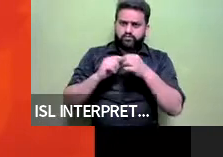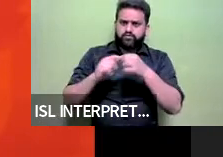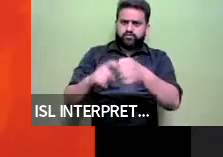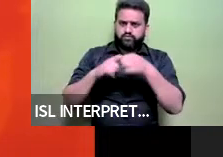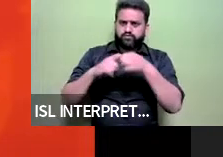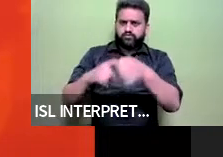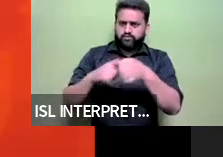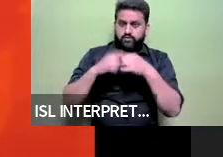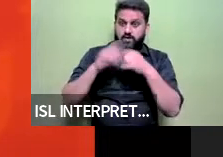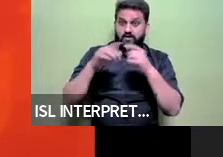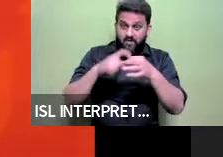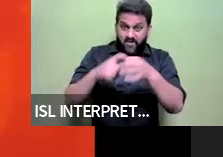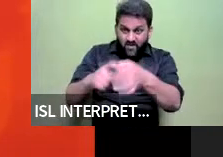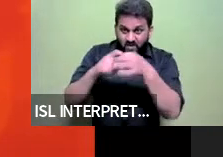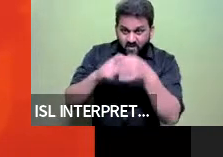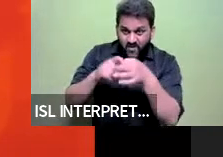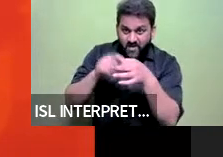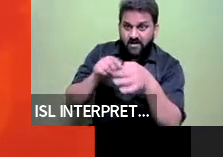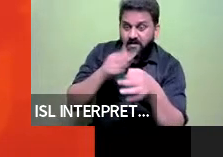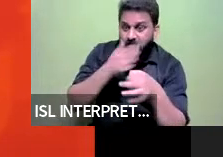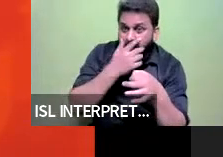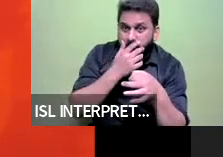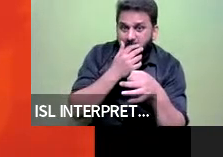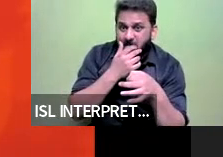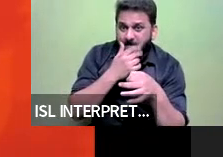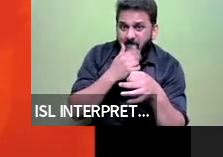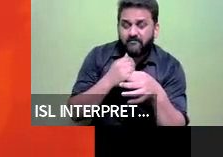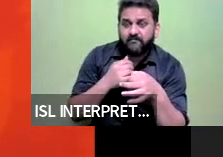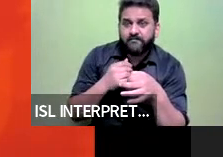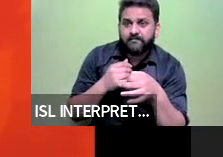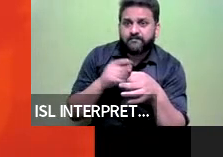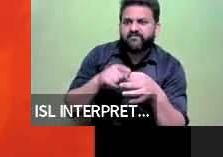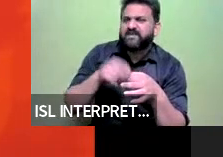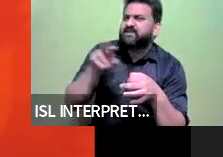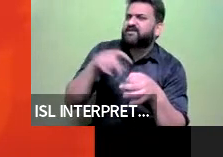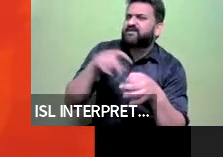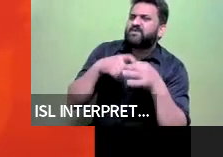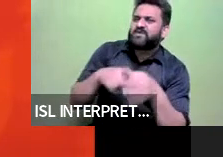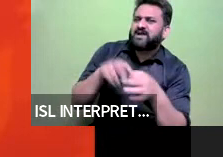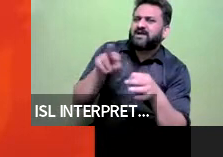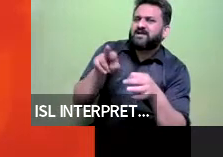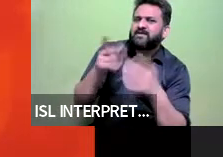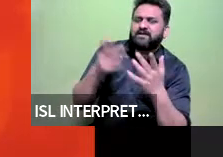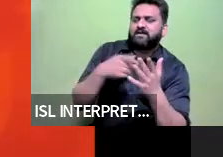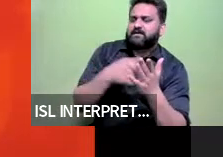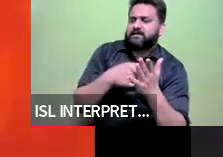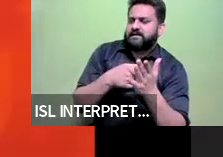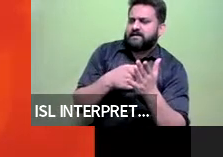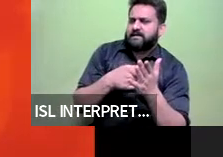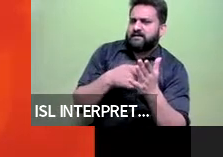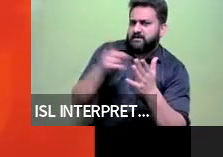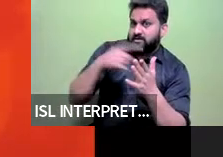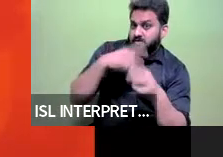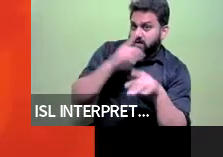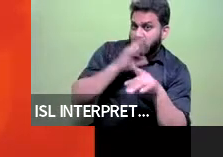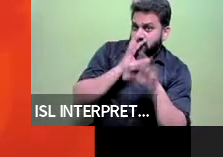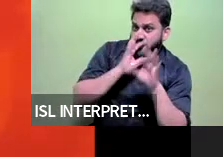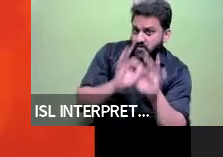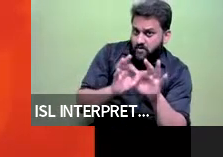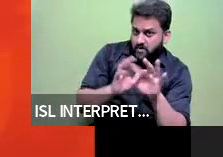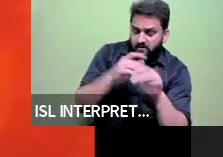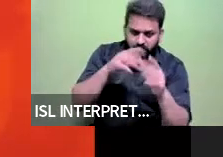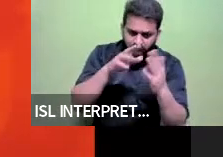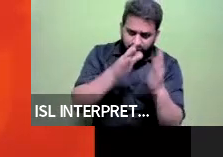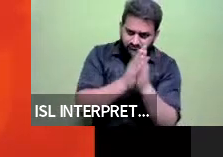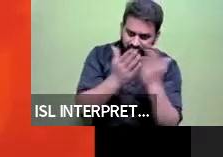particularly the questions will be asked on you to find out that how much you have understood